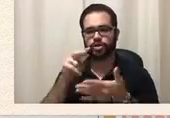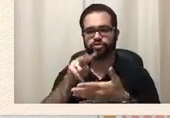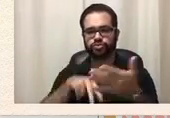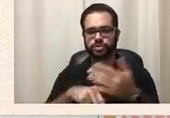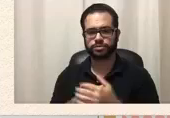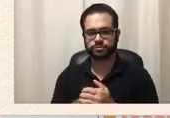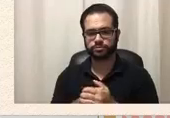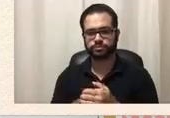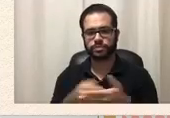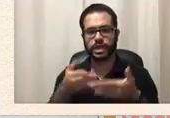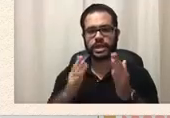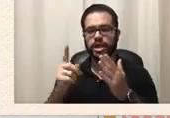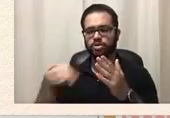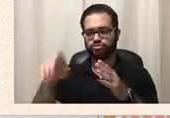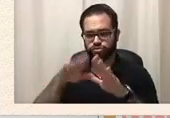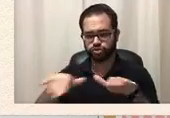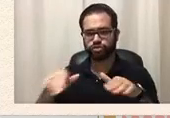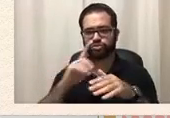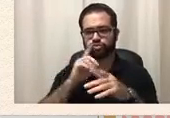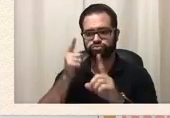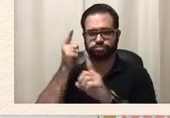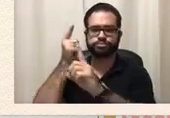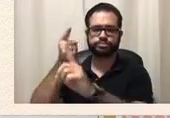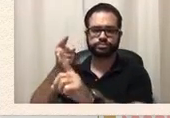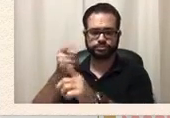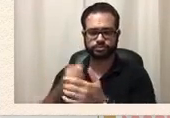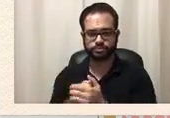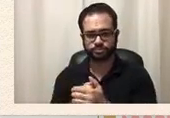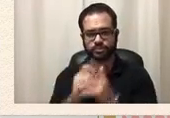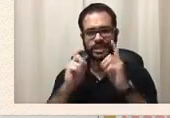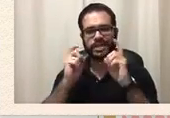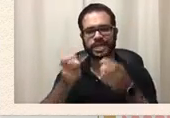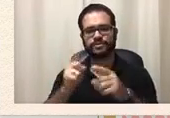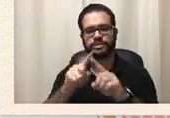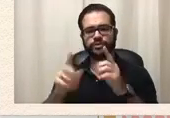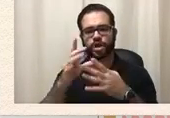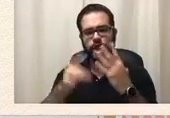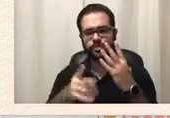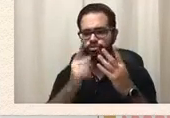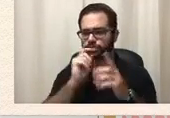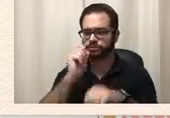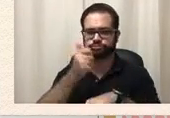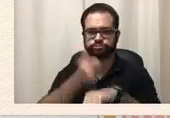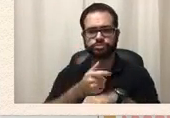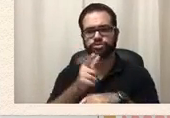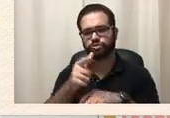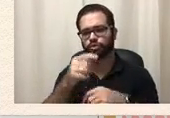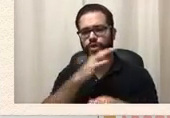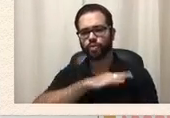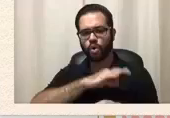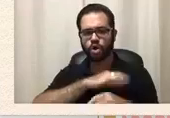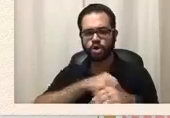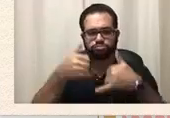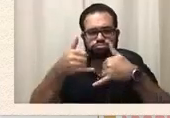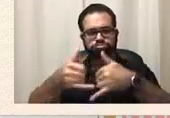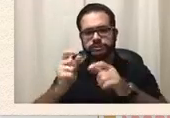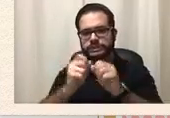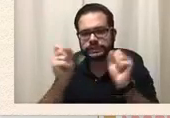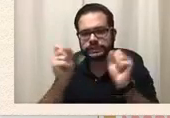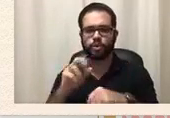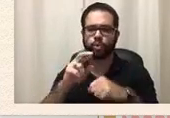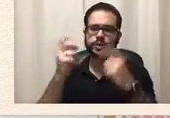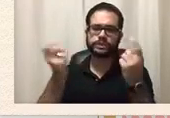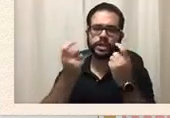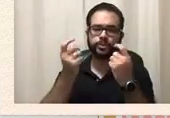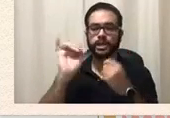towards something. Give them options. You can create your own token reward system or celebrate, such as if you read 5 books